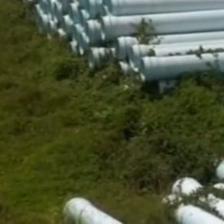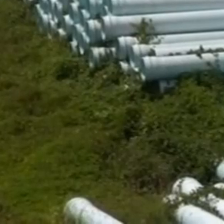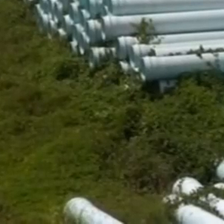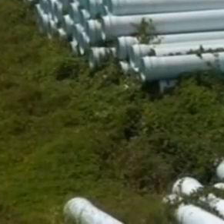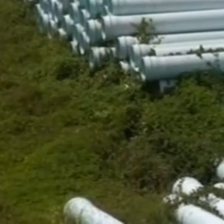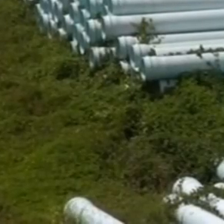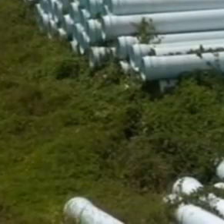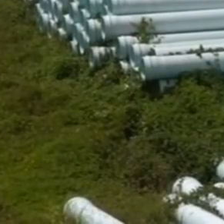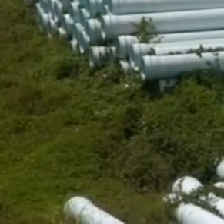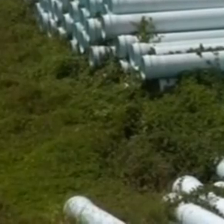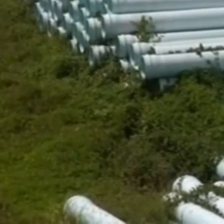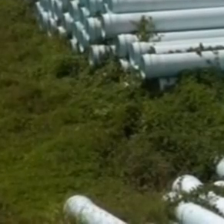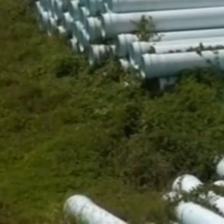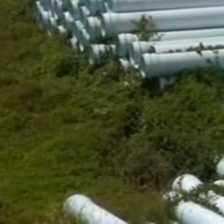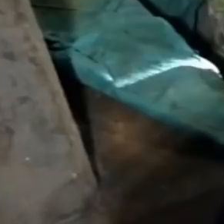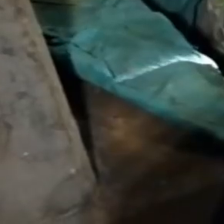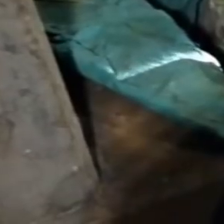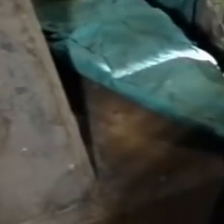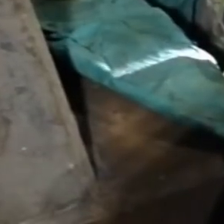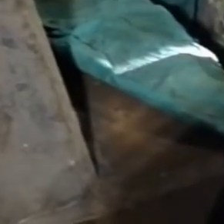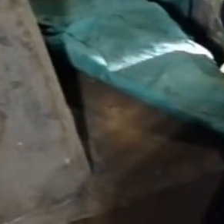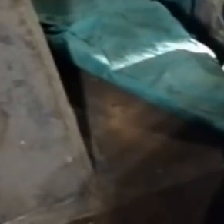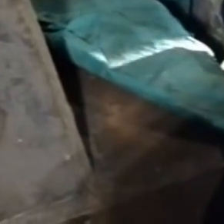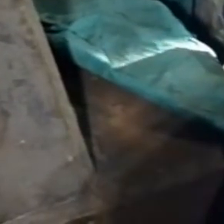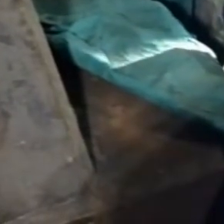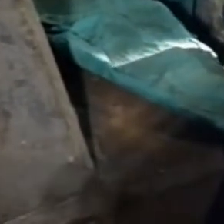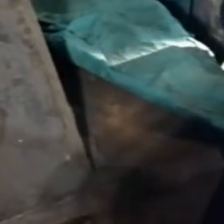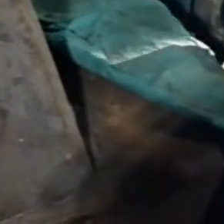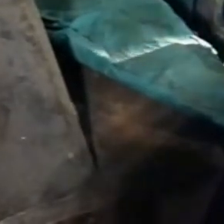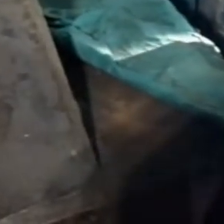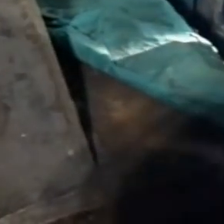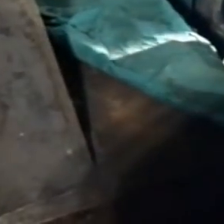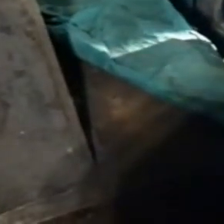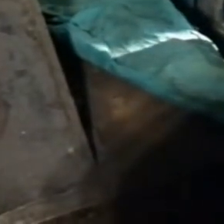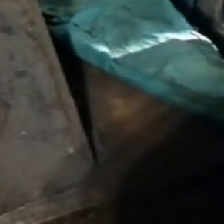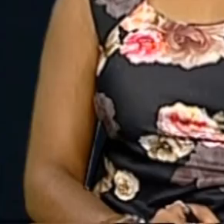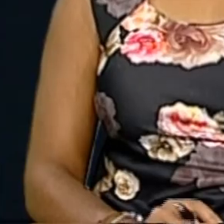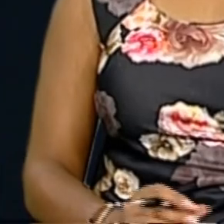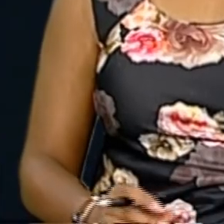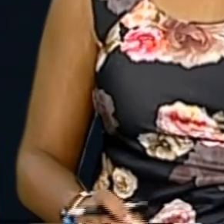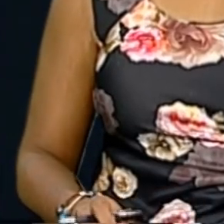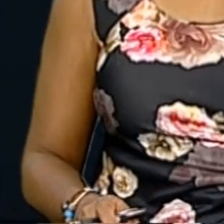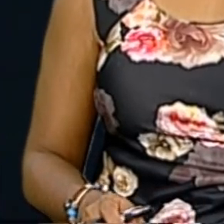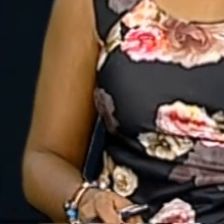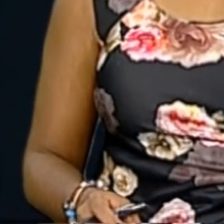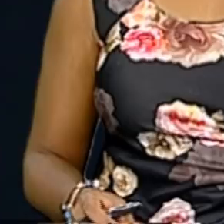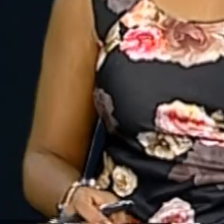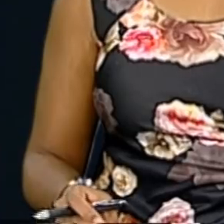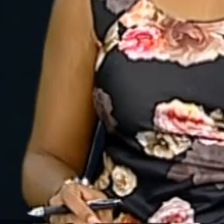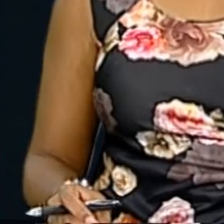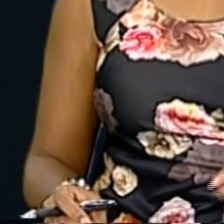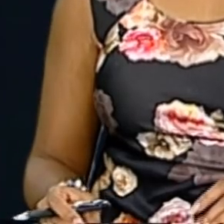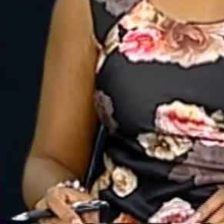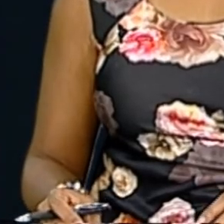million for water projects in Suvarnasori Corridor. Catherine Krishna, FBC News. A total of